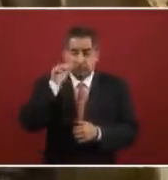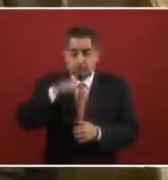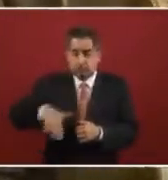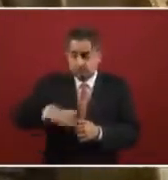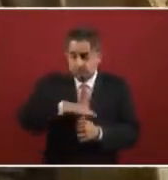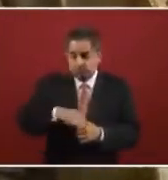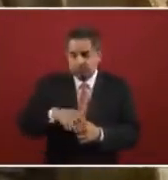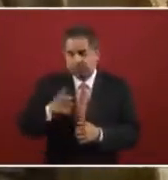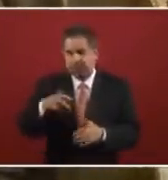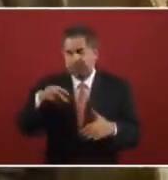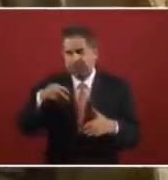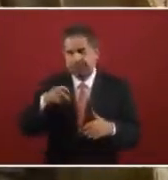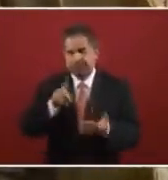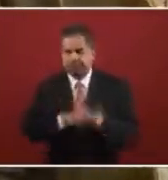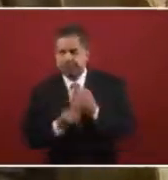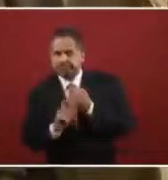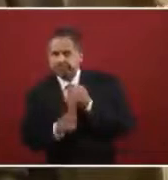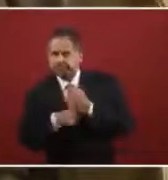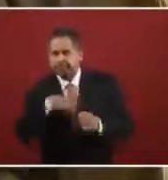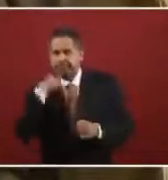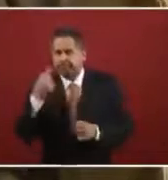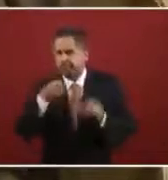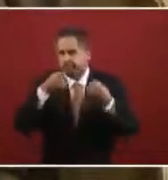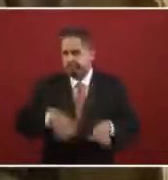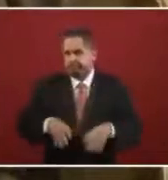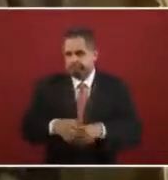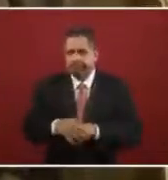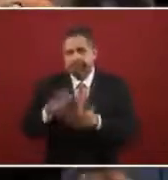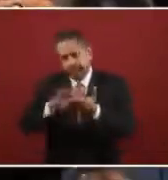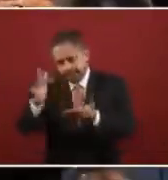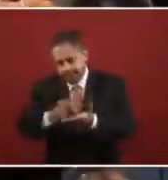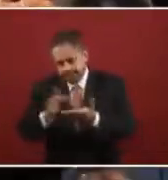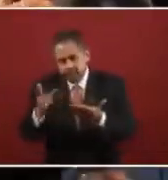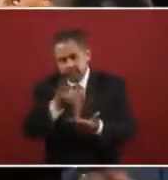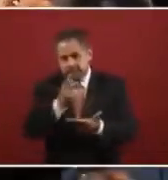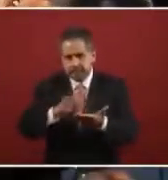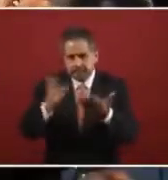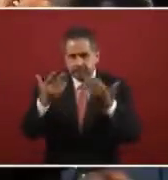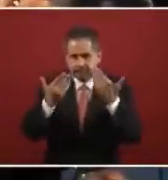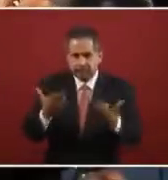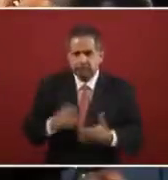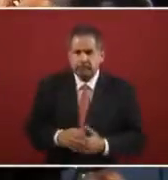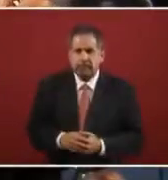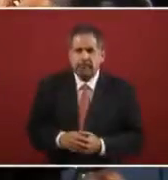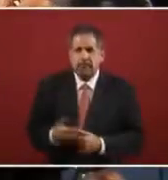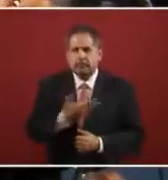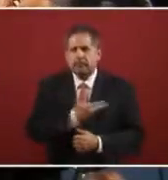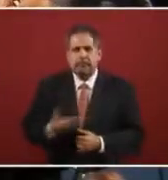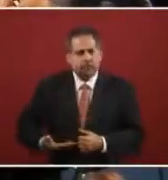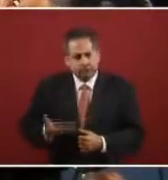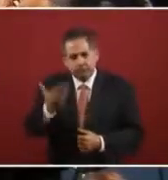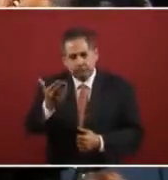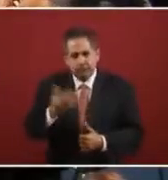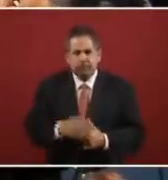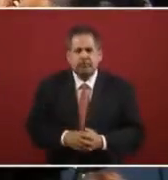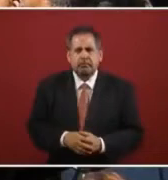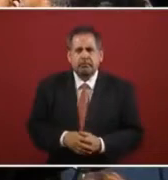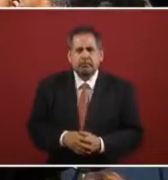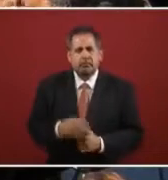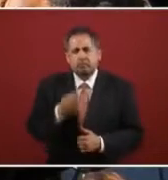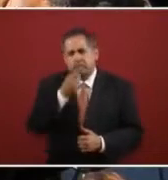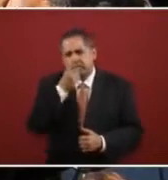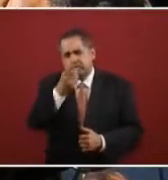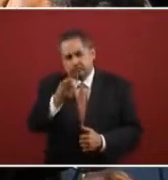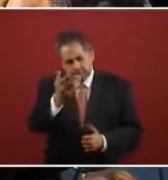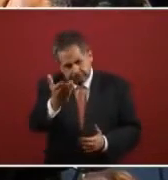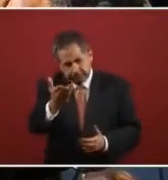are nos están growing, regando por but abajo de la on the mesa. other, under the table, they're Gracias, abusing us. Presidente, quiero decirle que